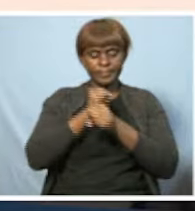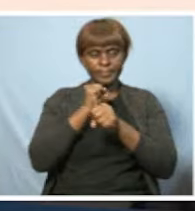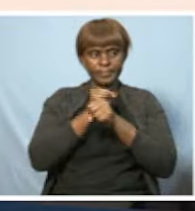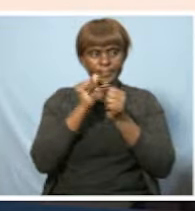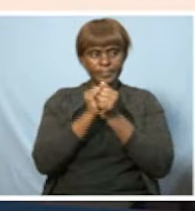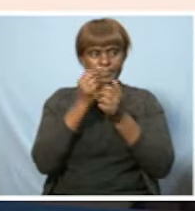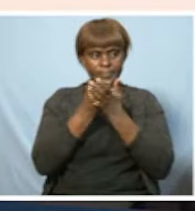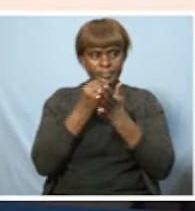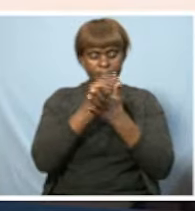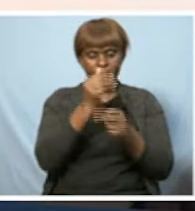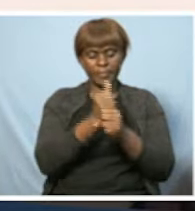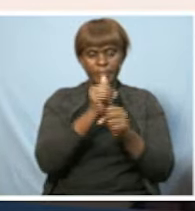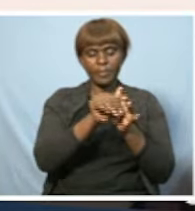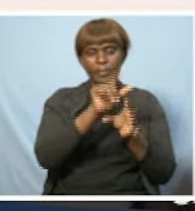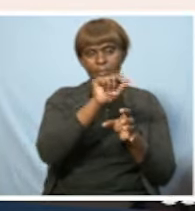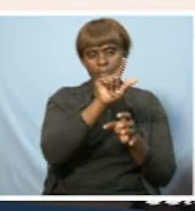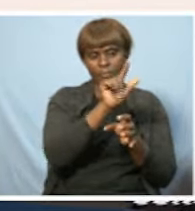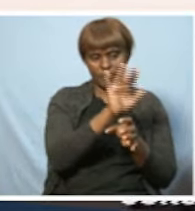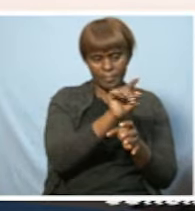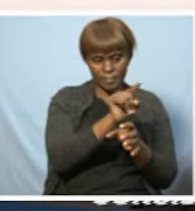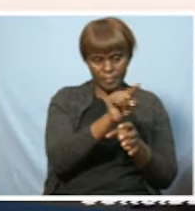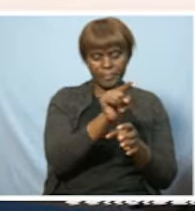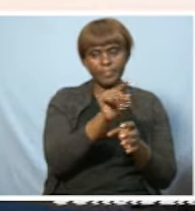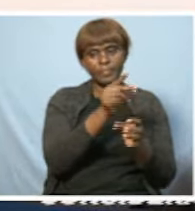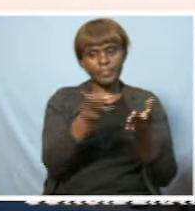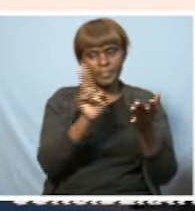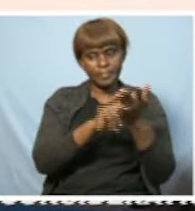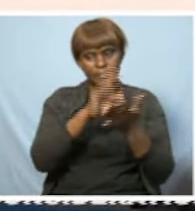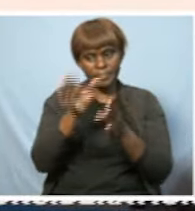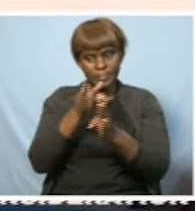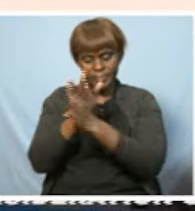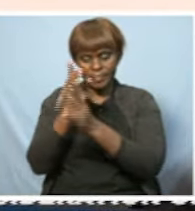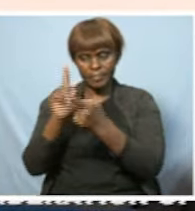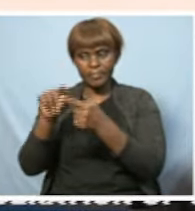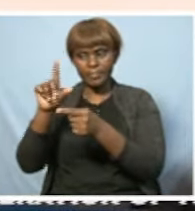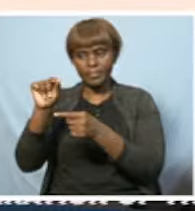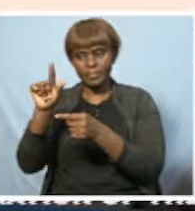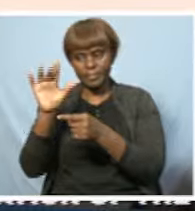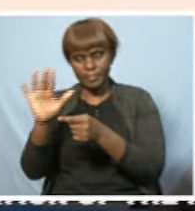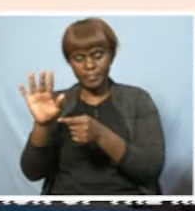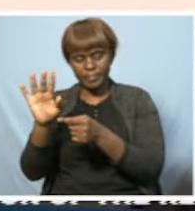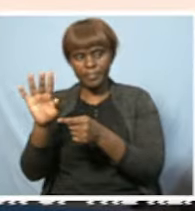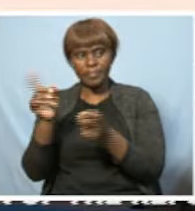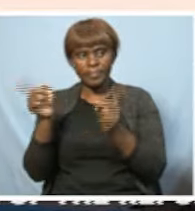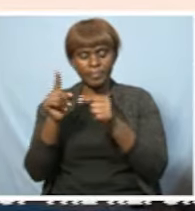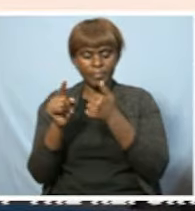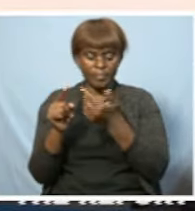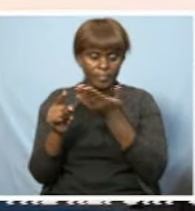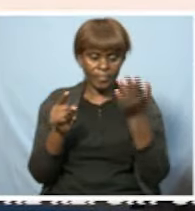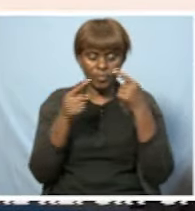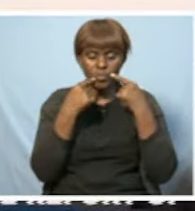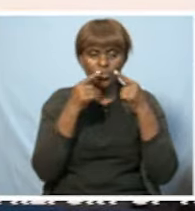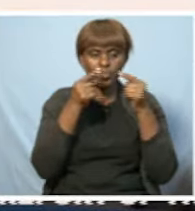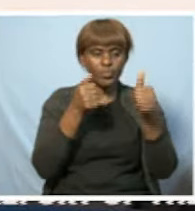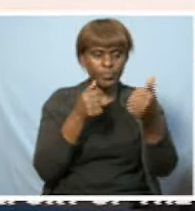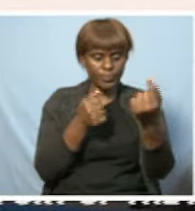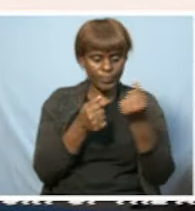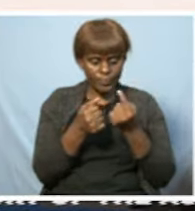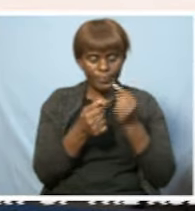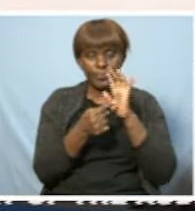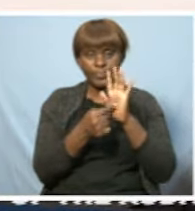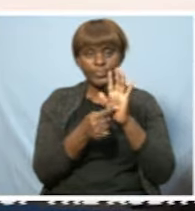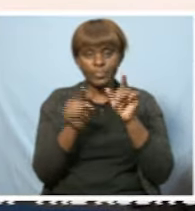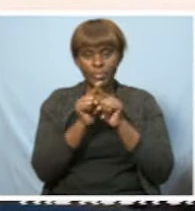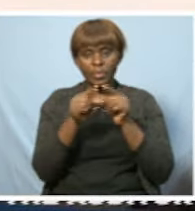receiving in 2025 had to be allocated towards 2024. But then when this circular came and